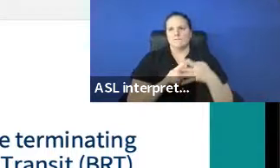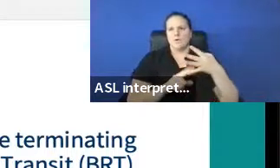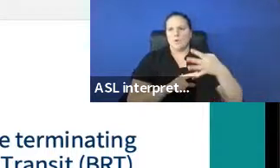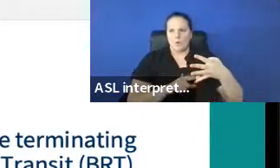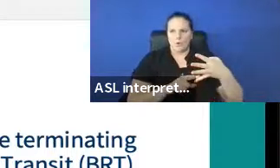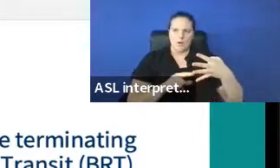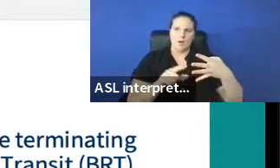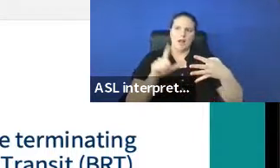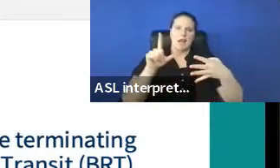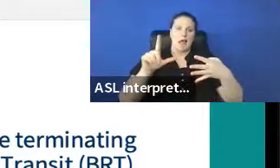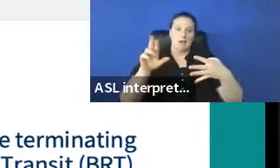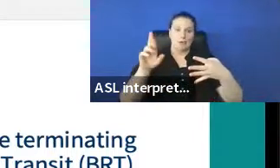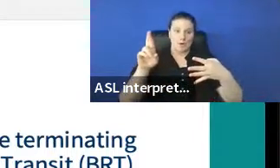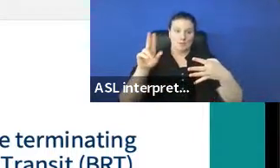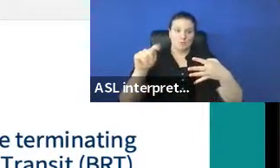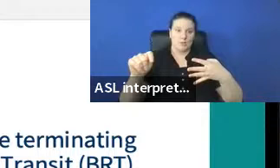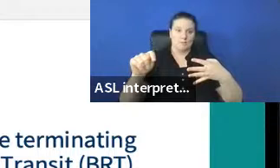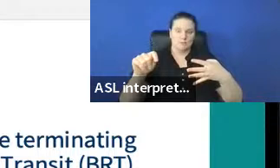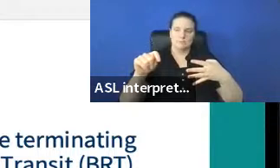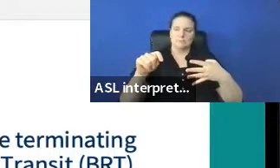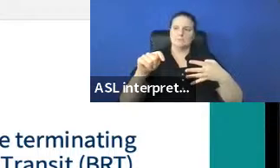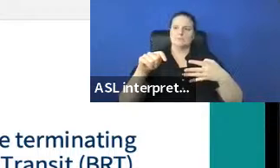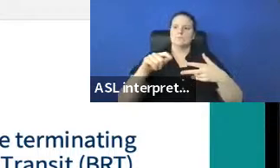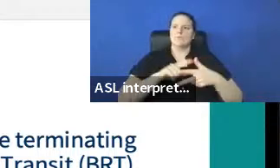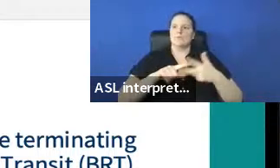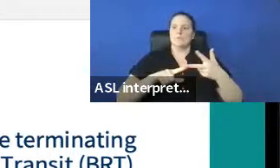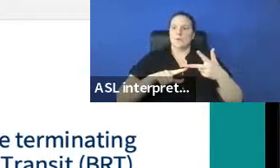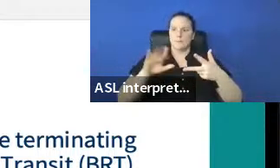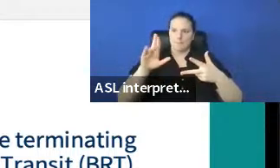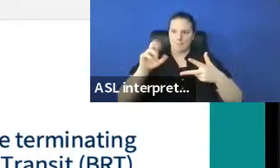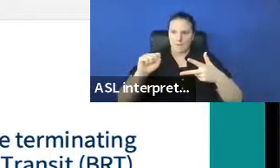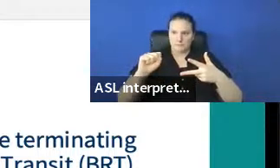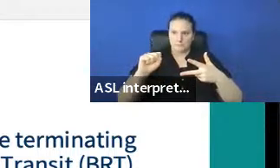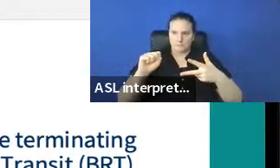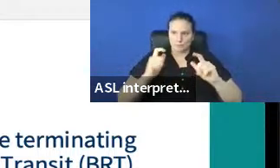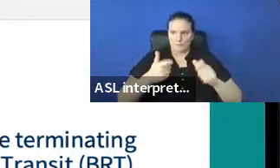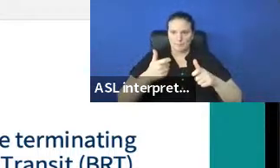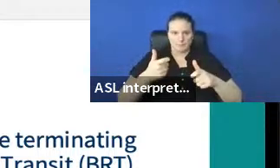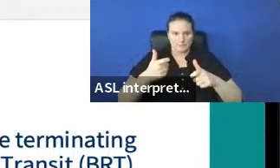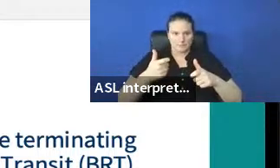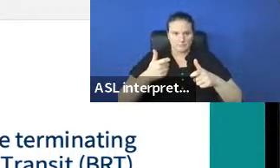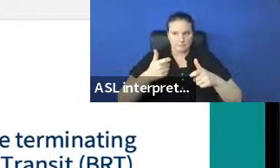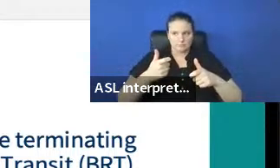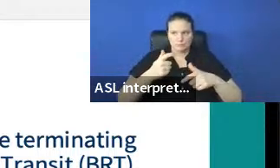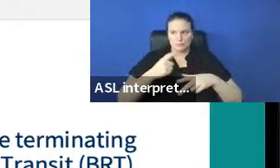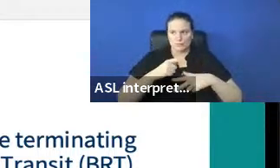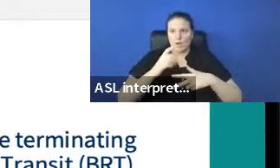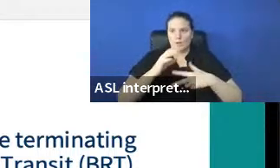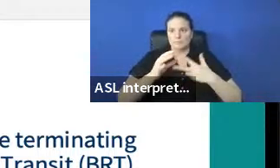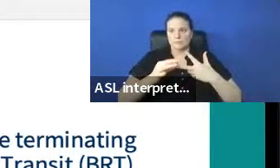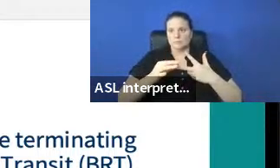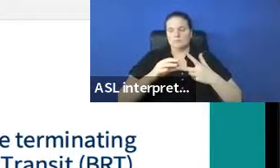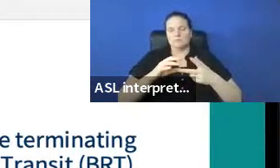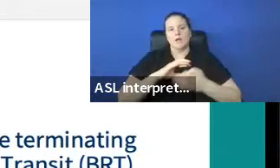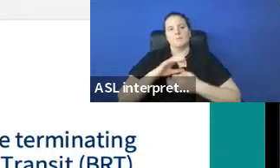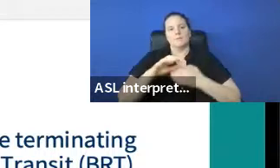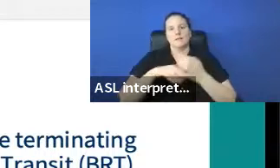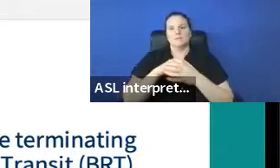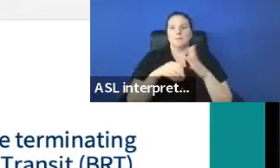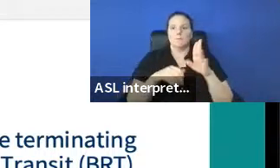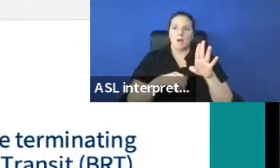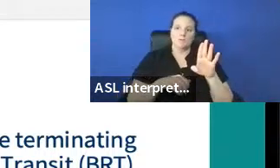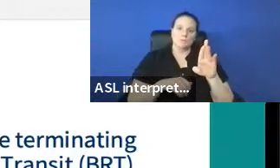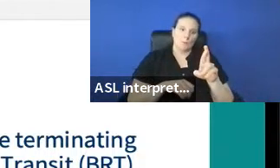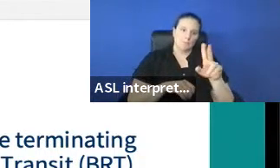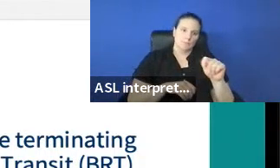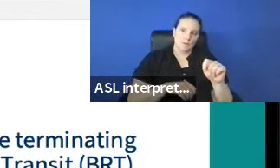rail options, 3 bus rapid transit options, a combination of bus rapid transit and light